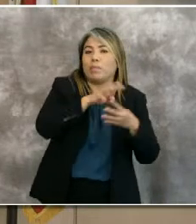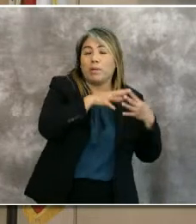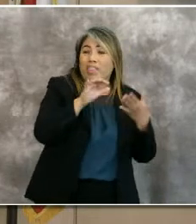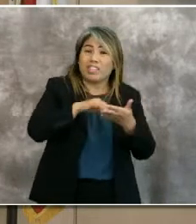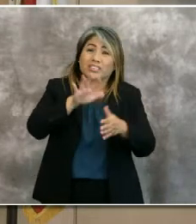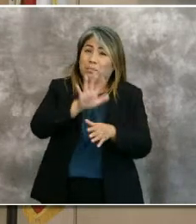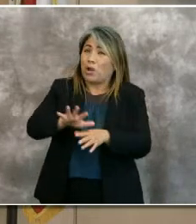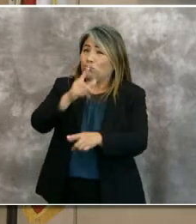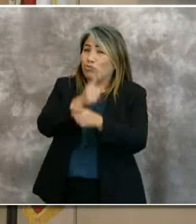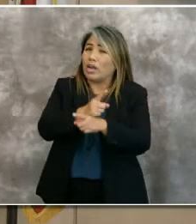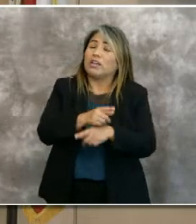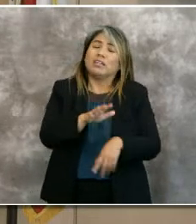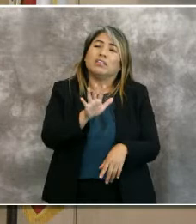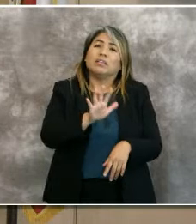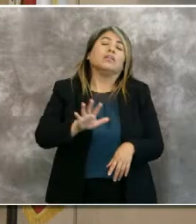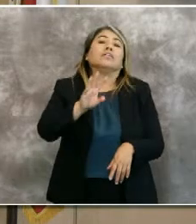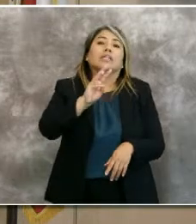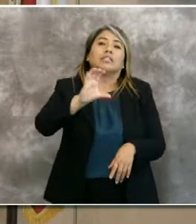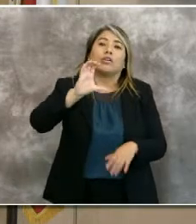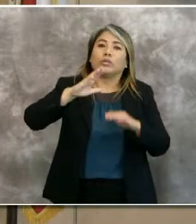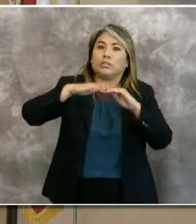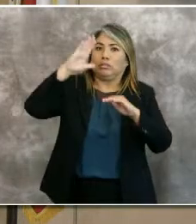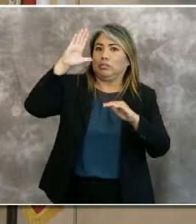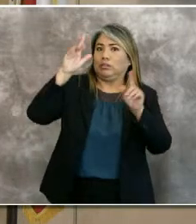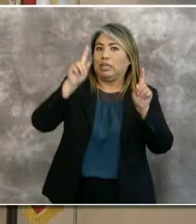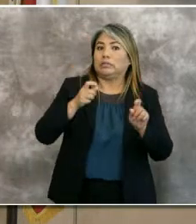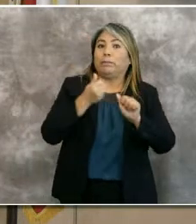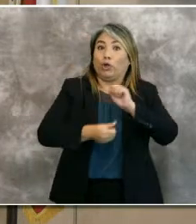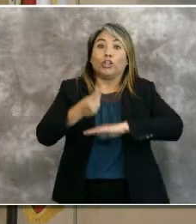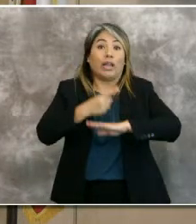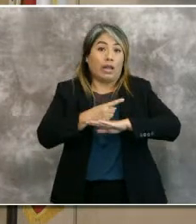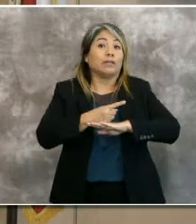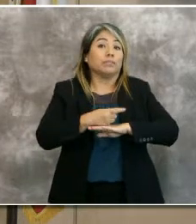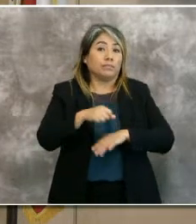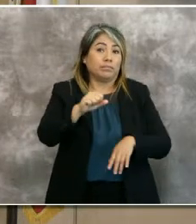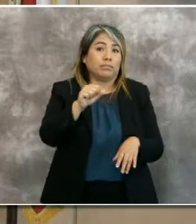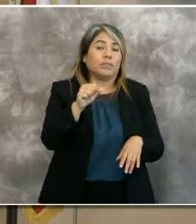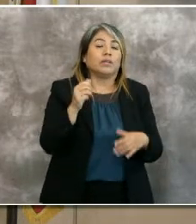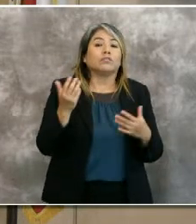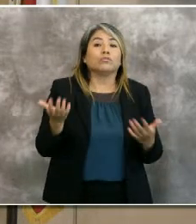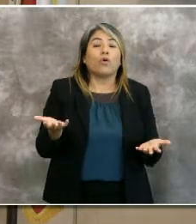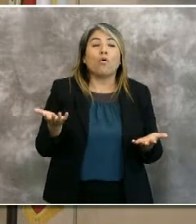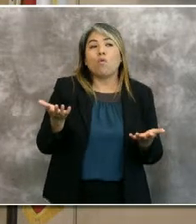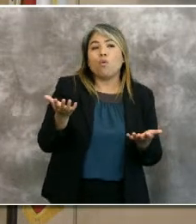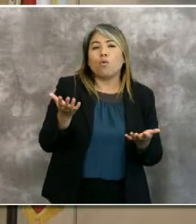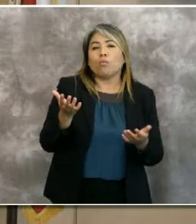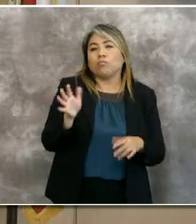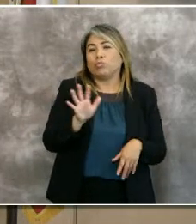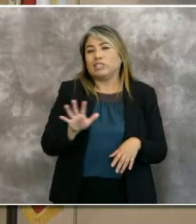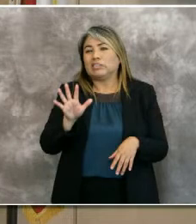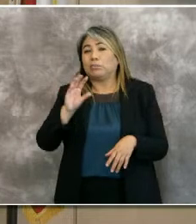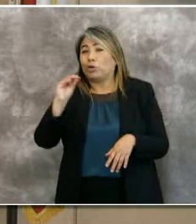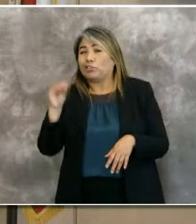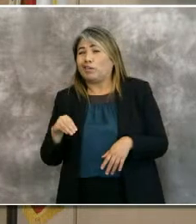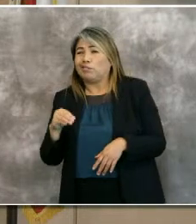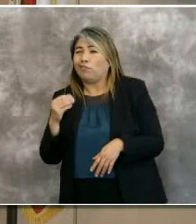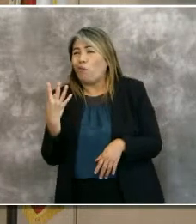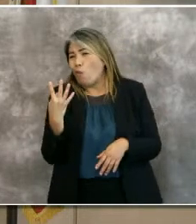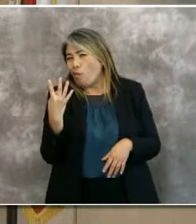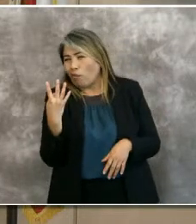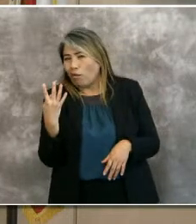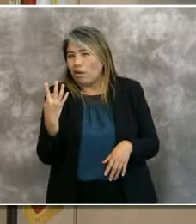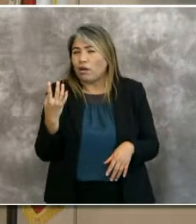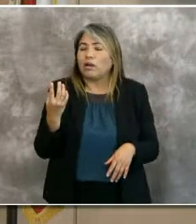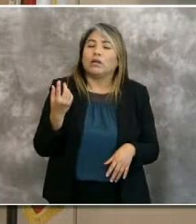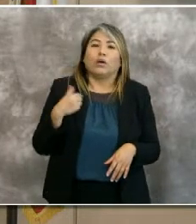right. It's about 600 and plus tests per day. So it was about 4% when we saw that